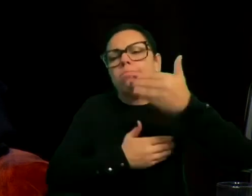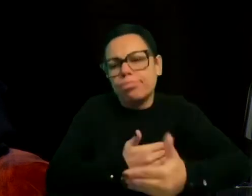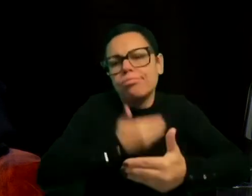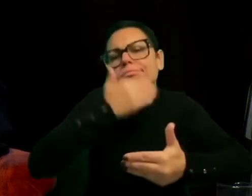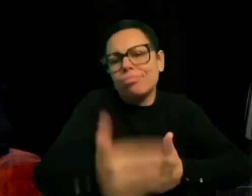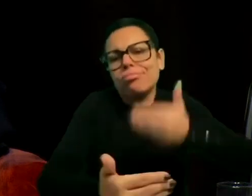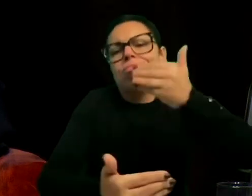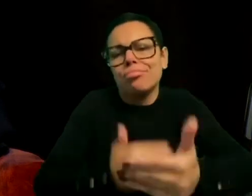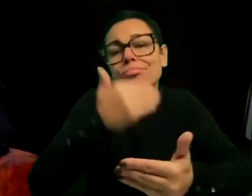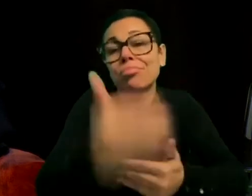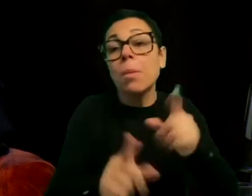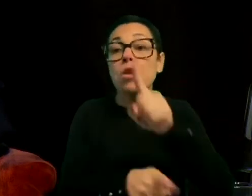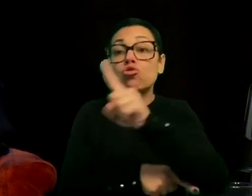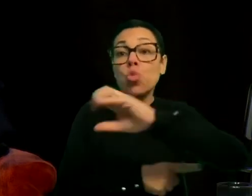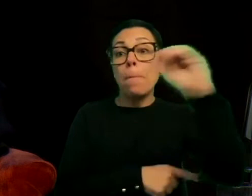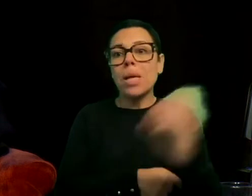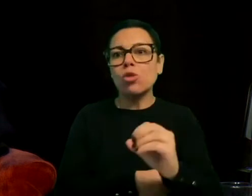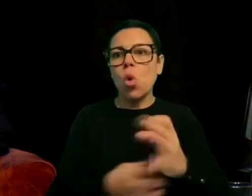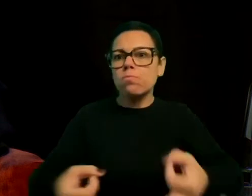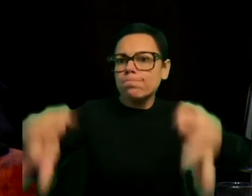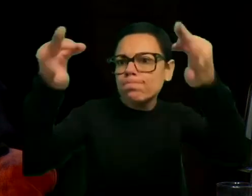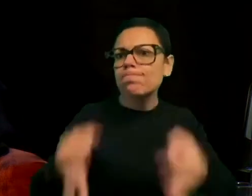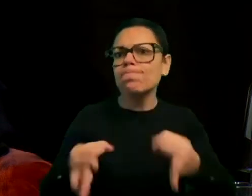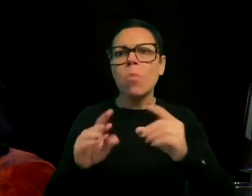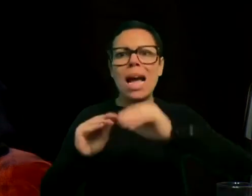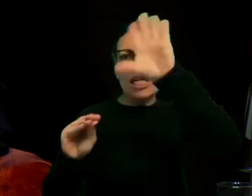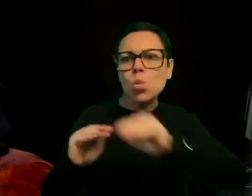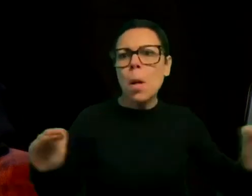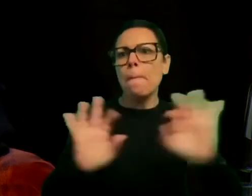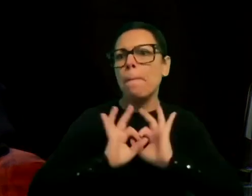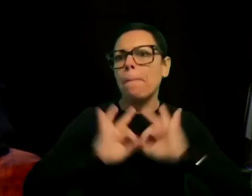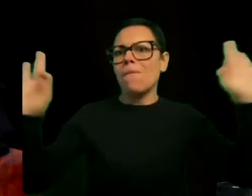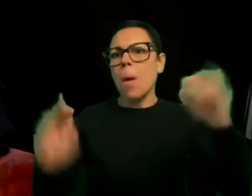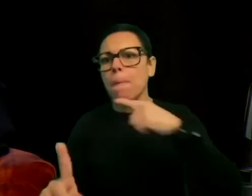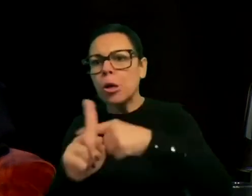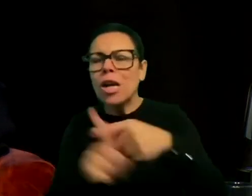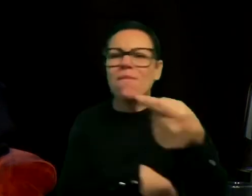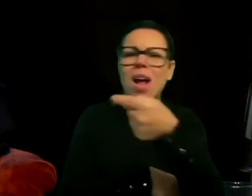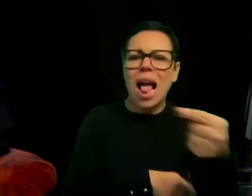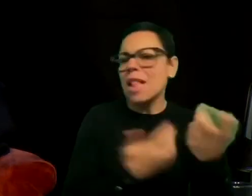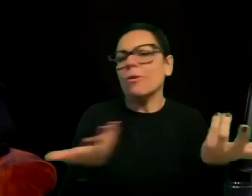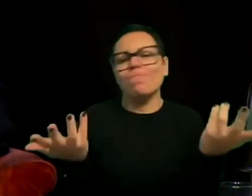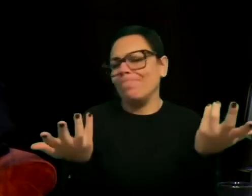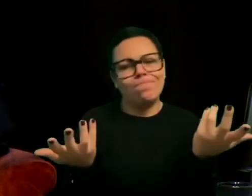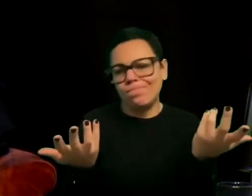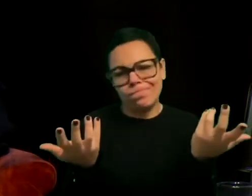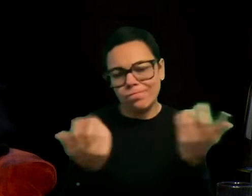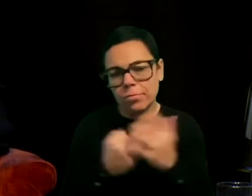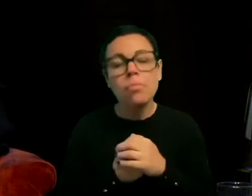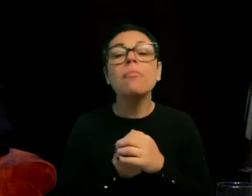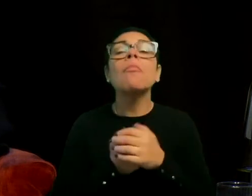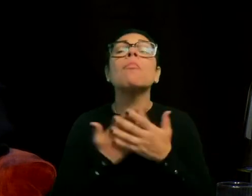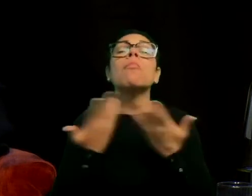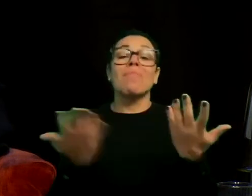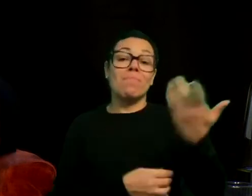lot of the challenges, but also the successes that have been mentioned here today. We've come a long way in that,